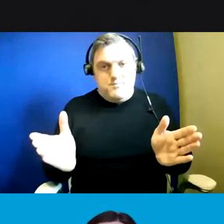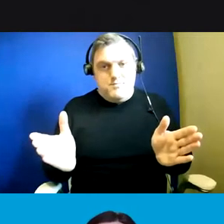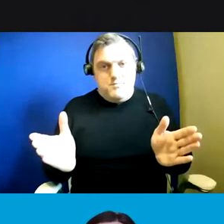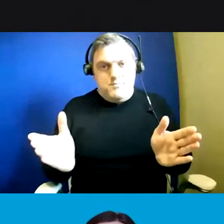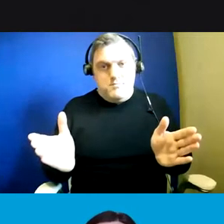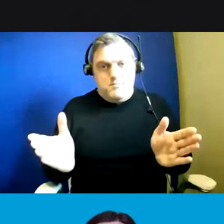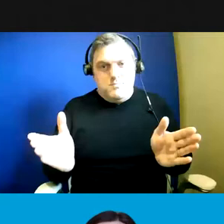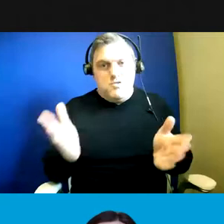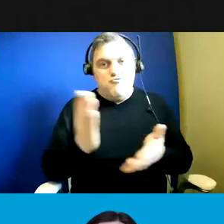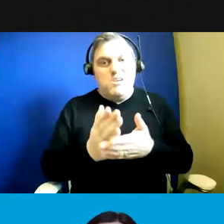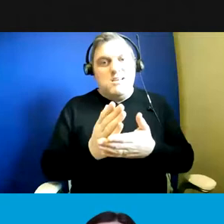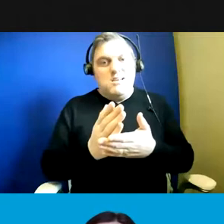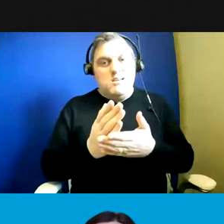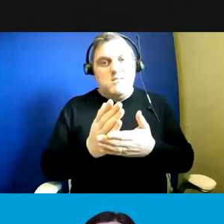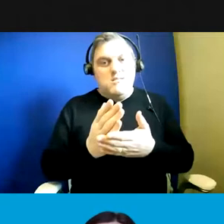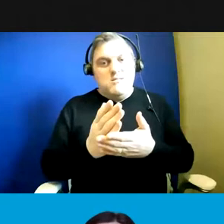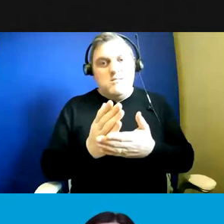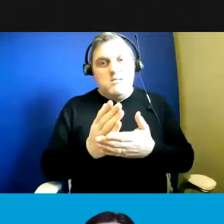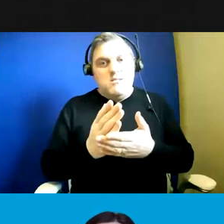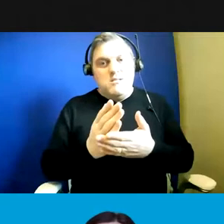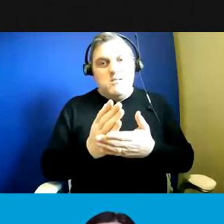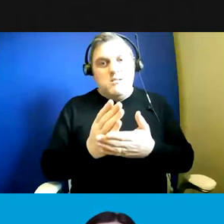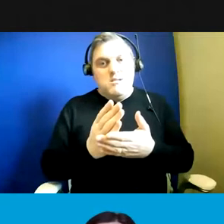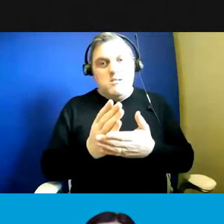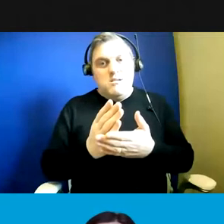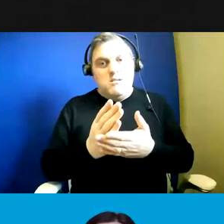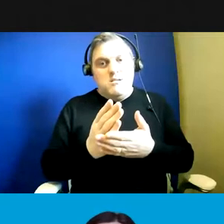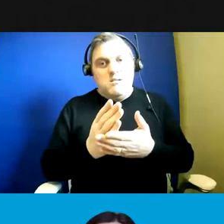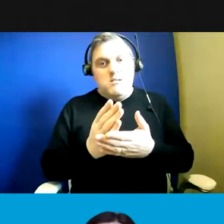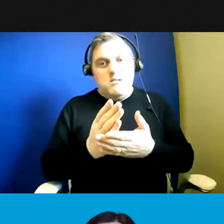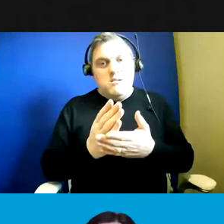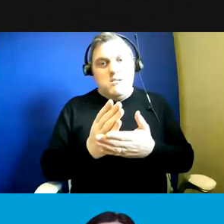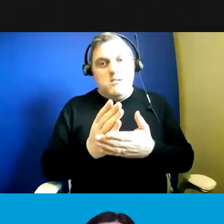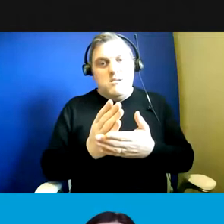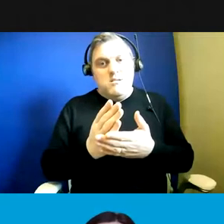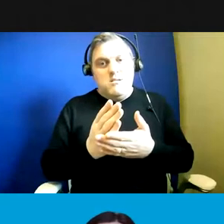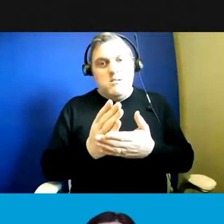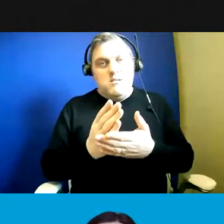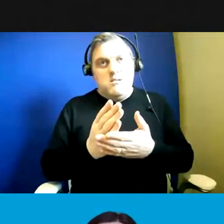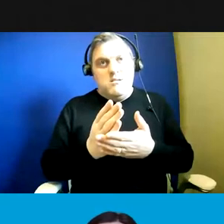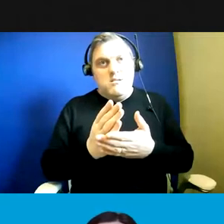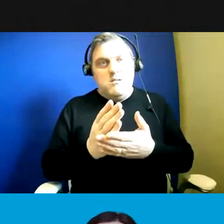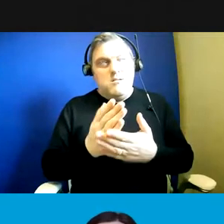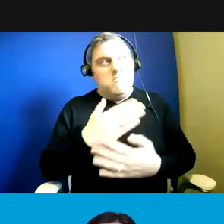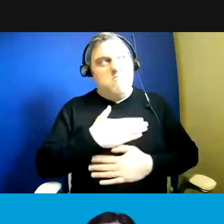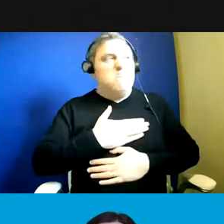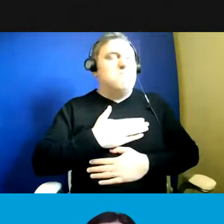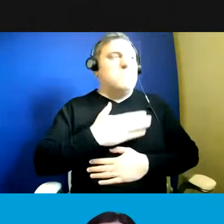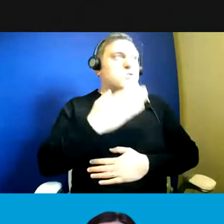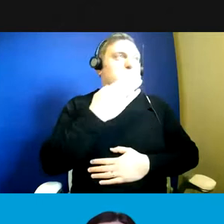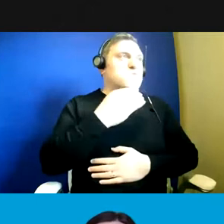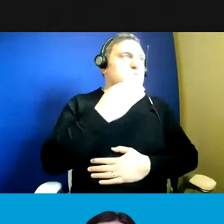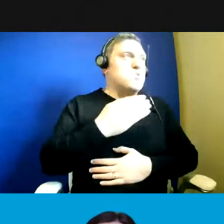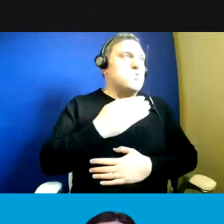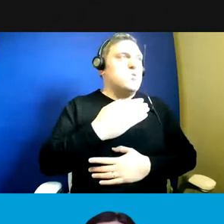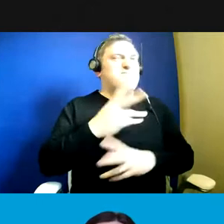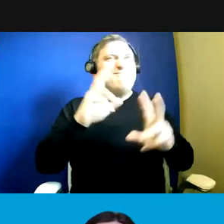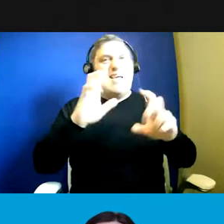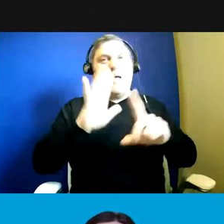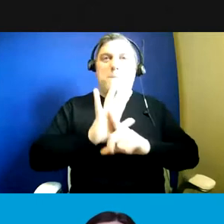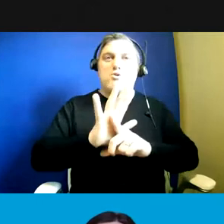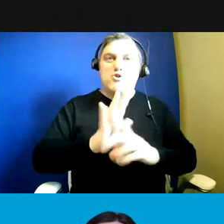is to listen to their bodies, because a lot of people are used to trying to get better from illnesses by pushing through a little